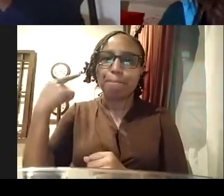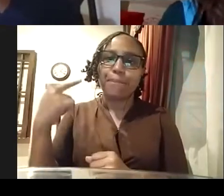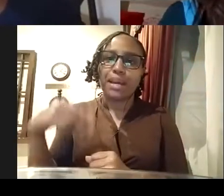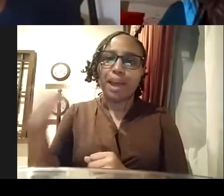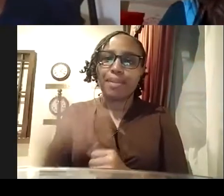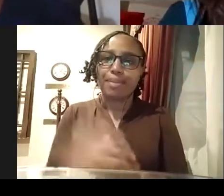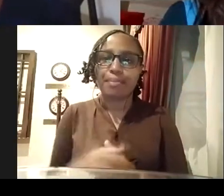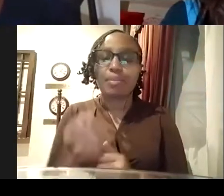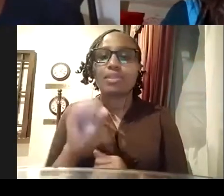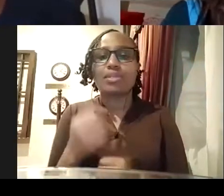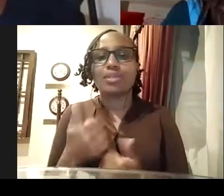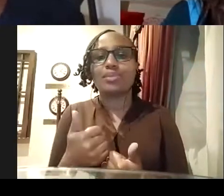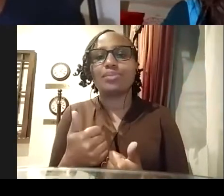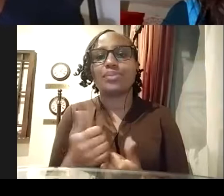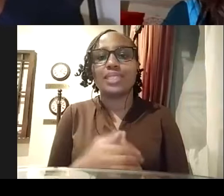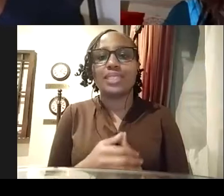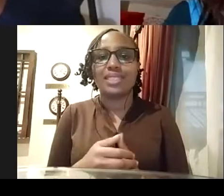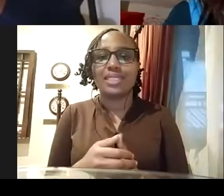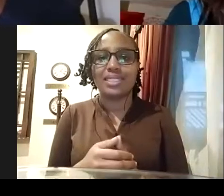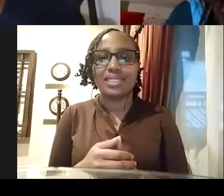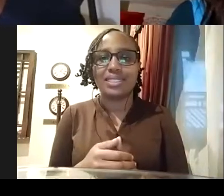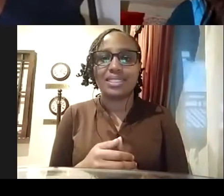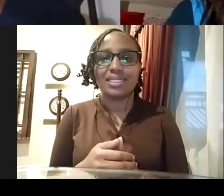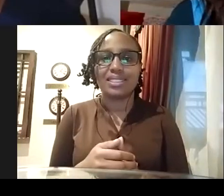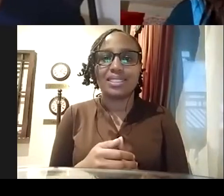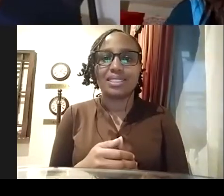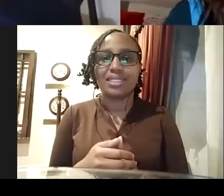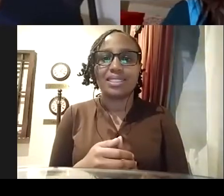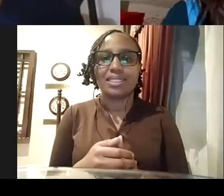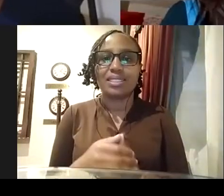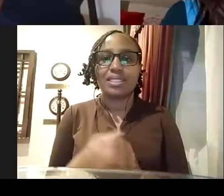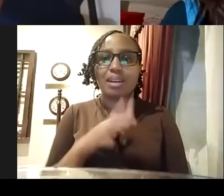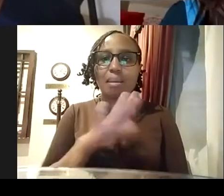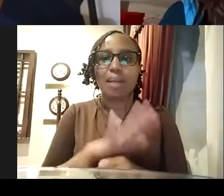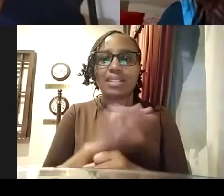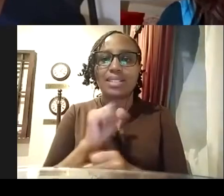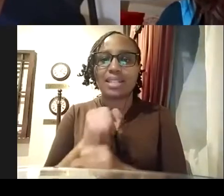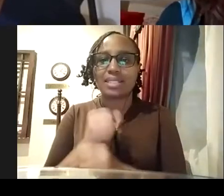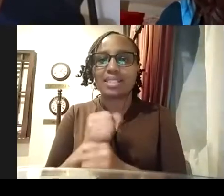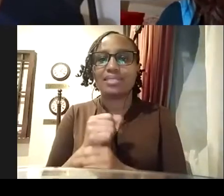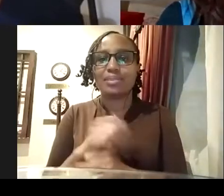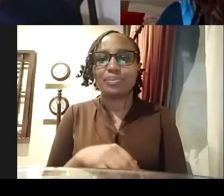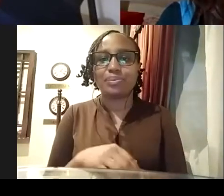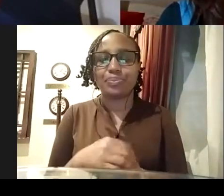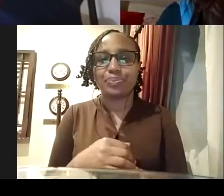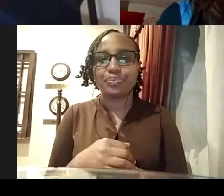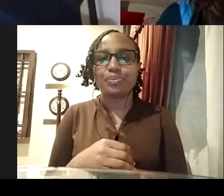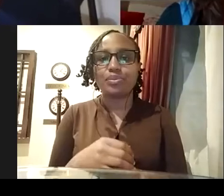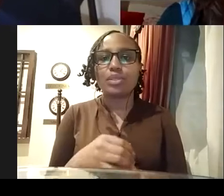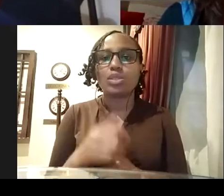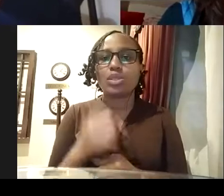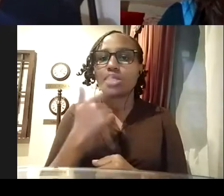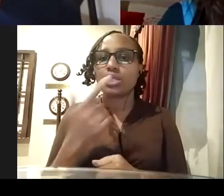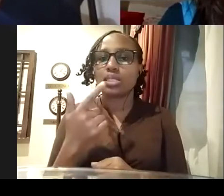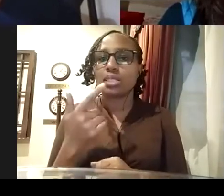Brilliant. Totally multitasking, big style. So Adele is saying, I hugely respect and